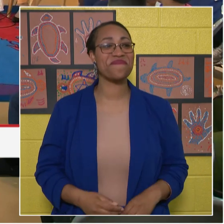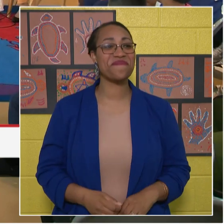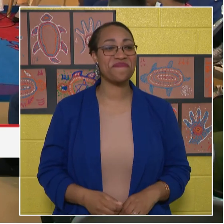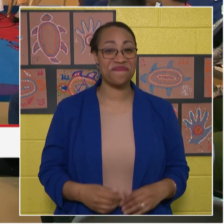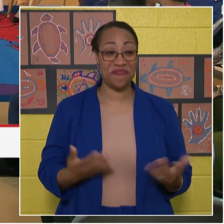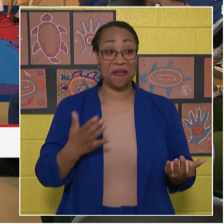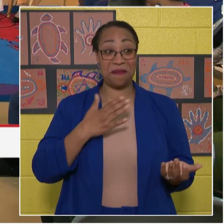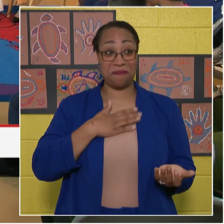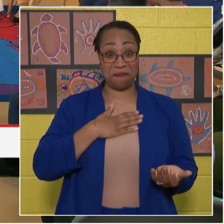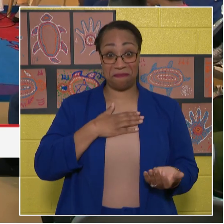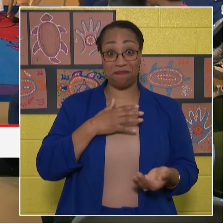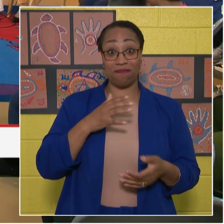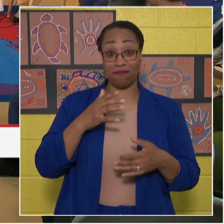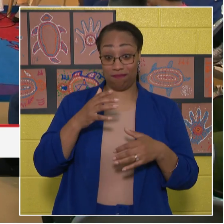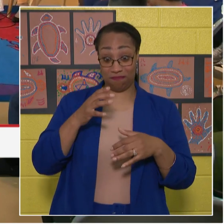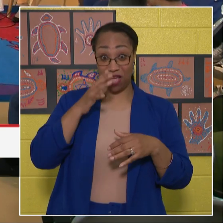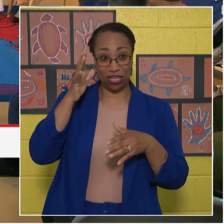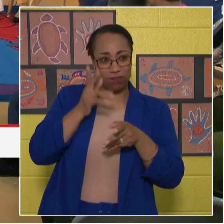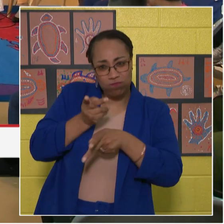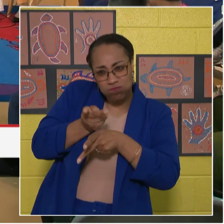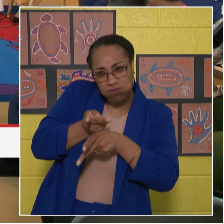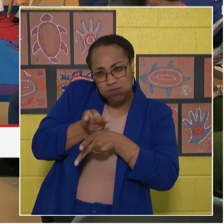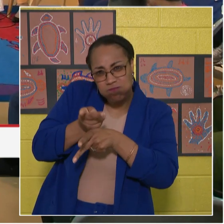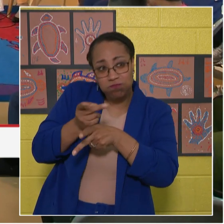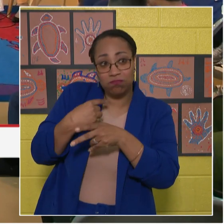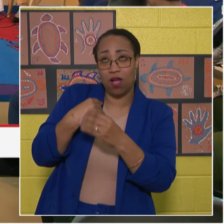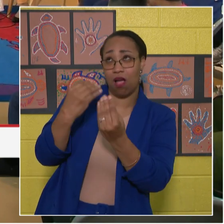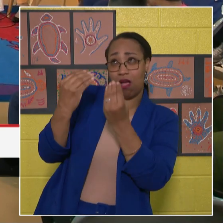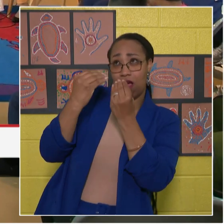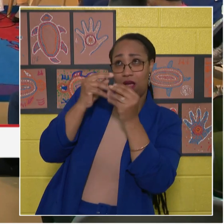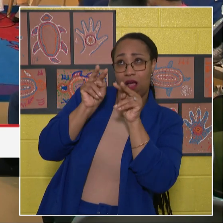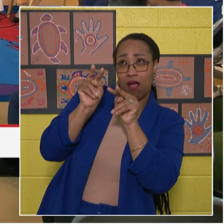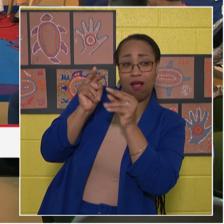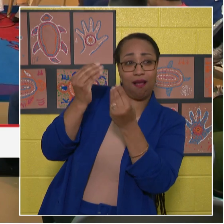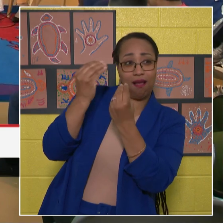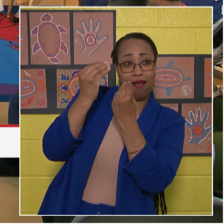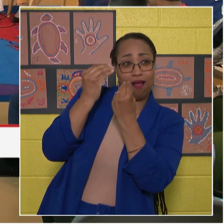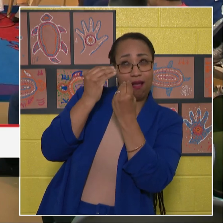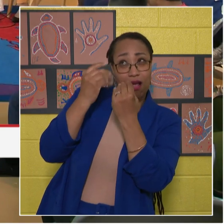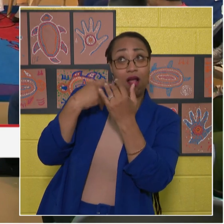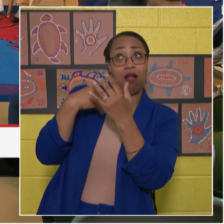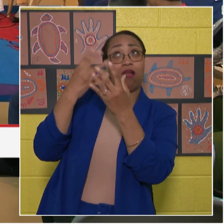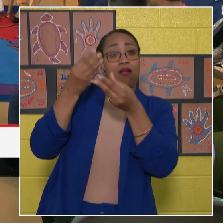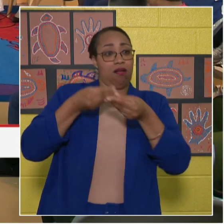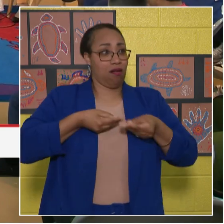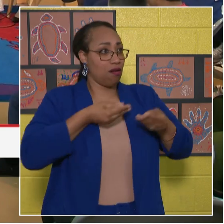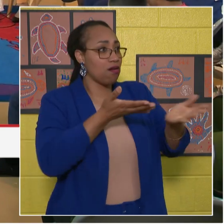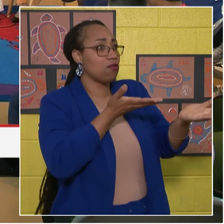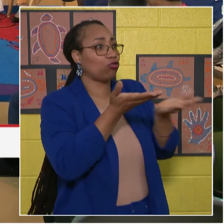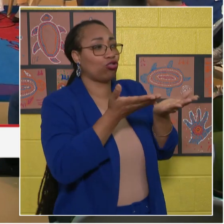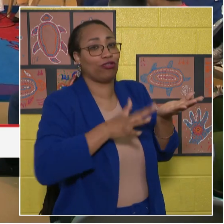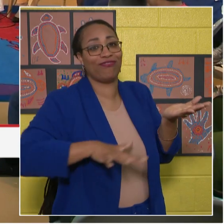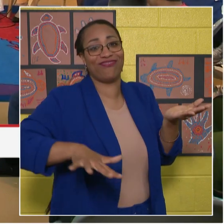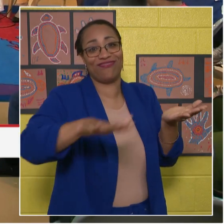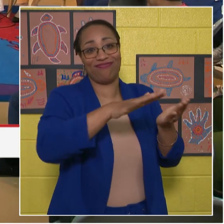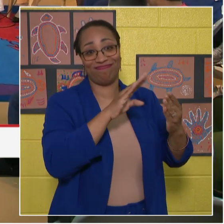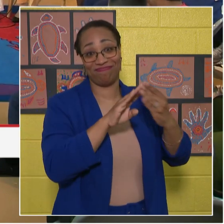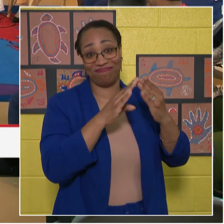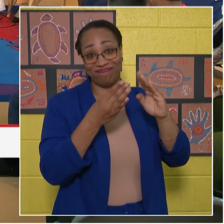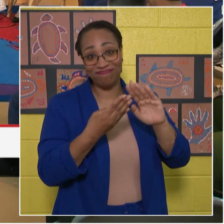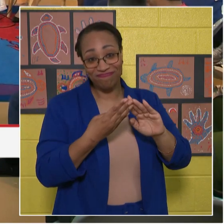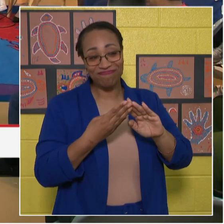of public service and working to make neighborhoods in Washington, D.C. better. So when